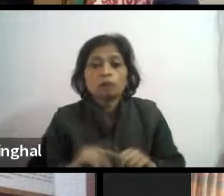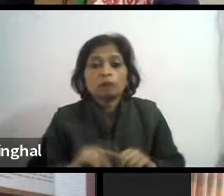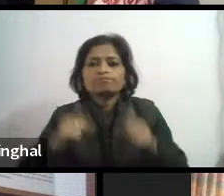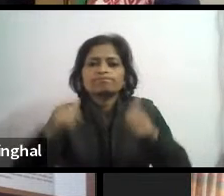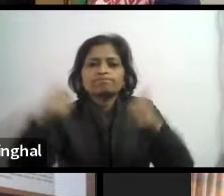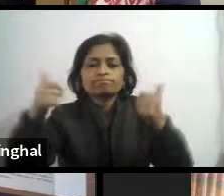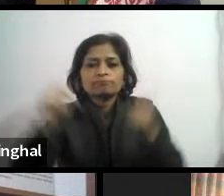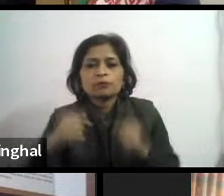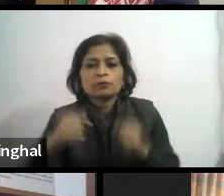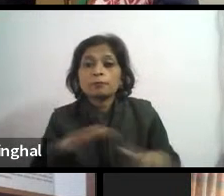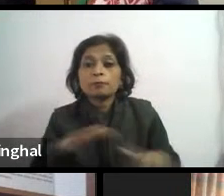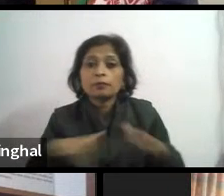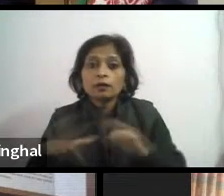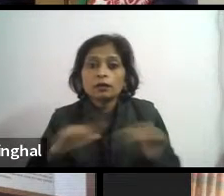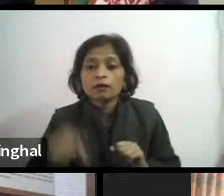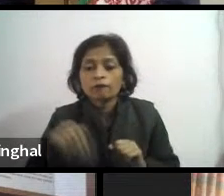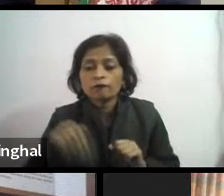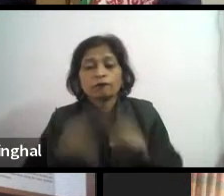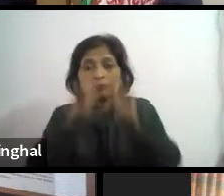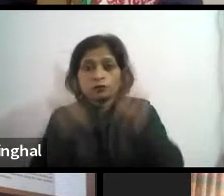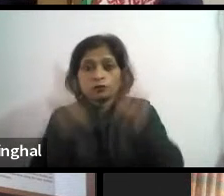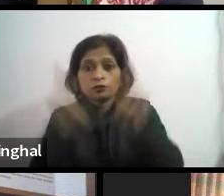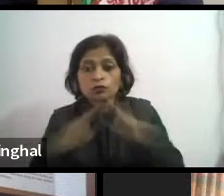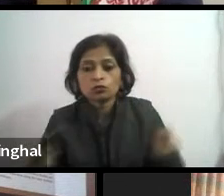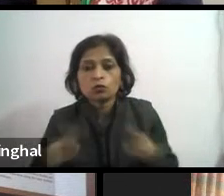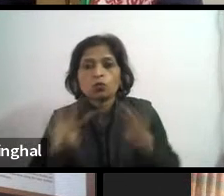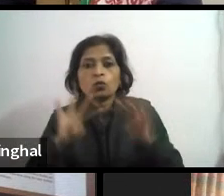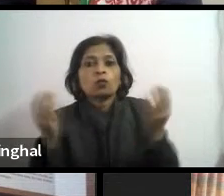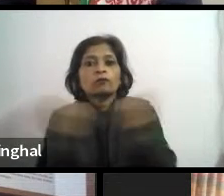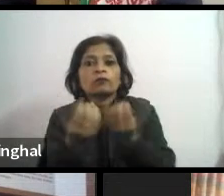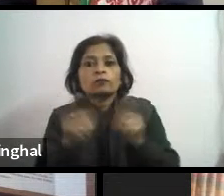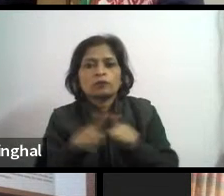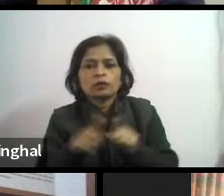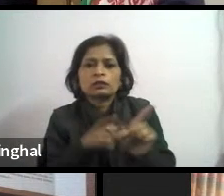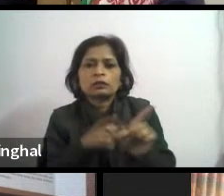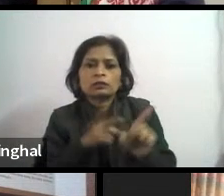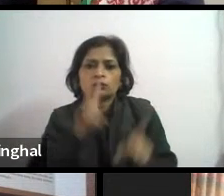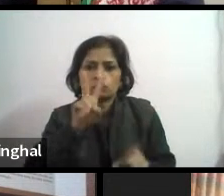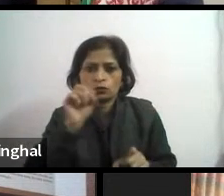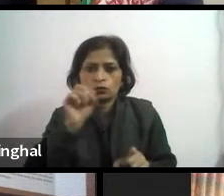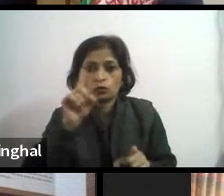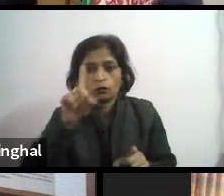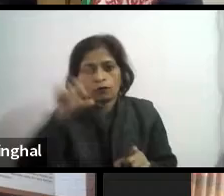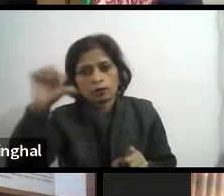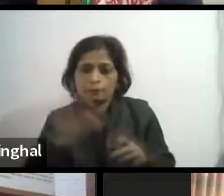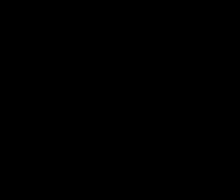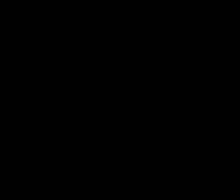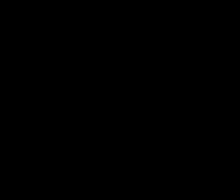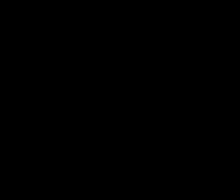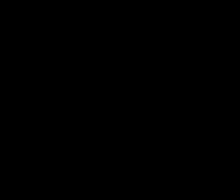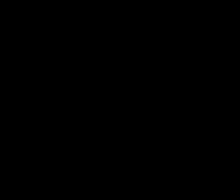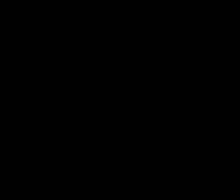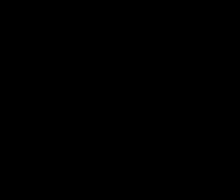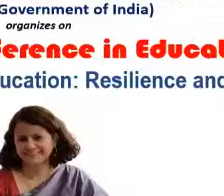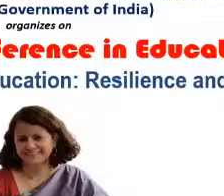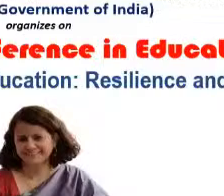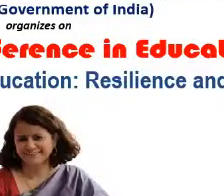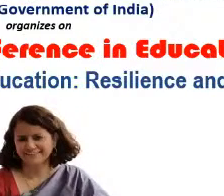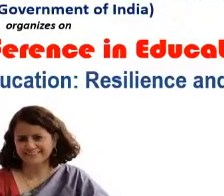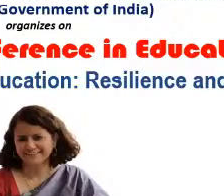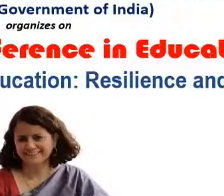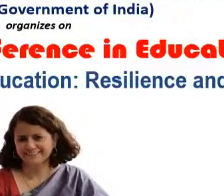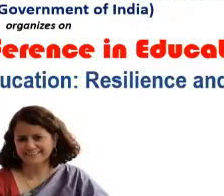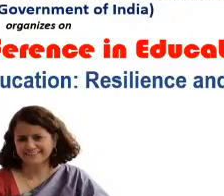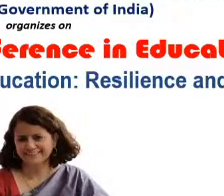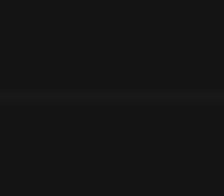very first international conference, ICE1, in 2019, and repeated the success with a national conference